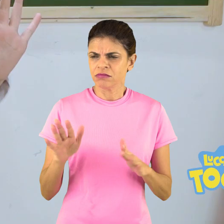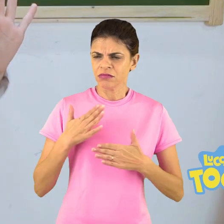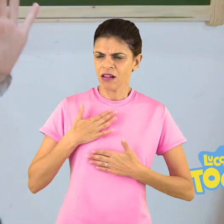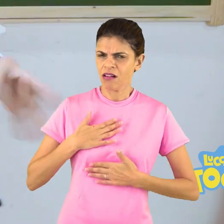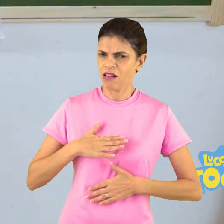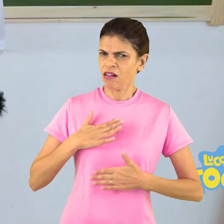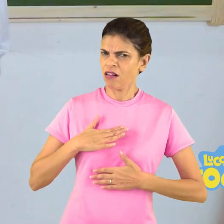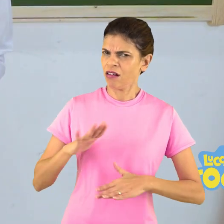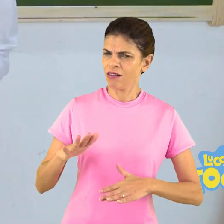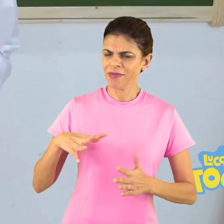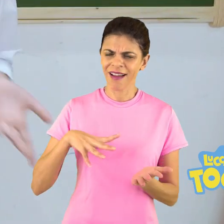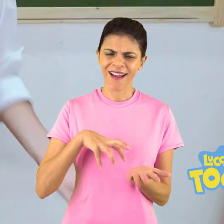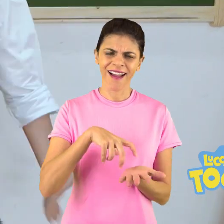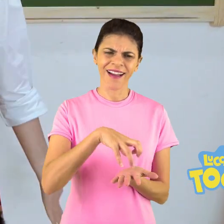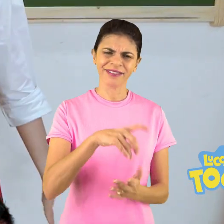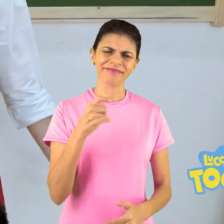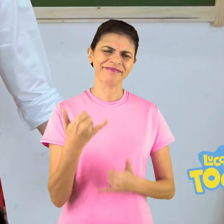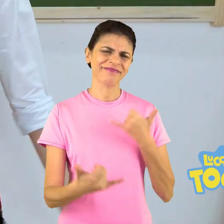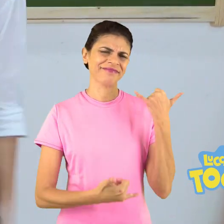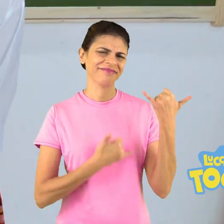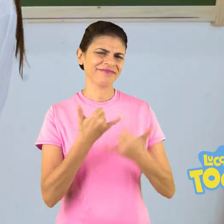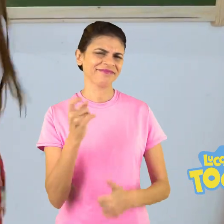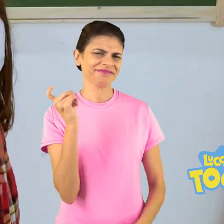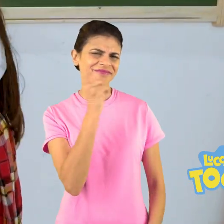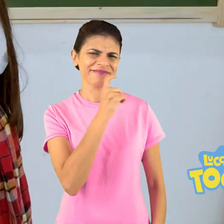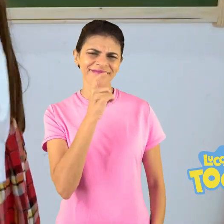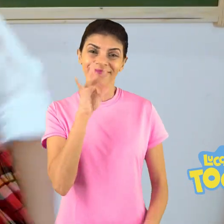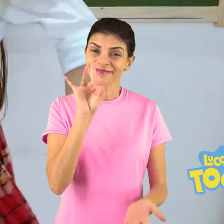Calma, pessoal! É uma aranha de brinquedo!